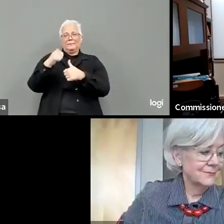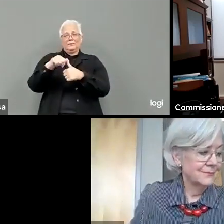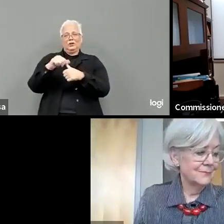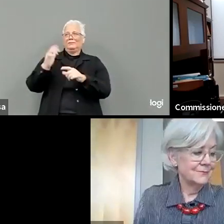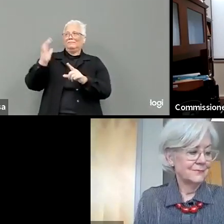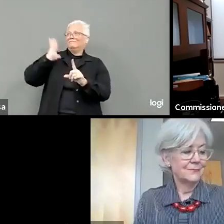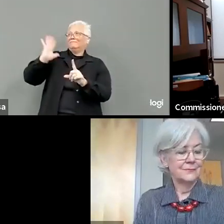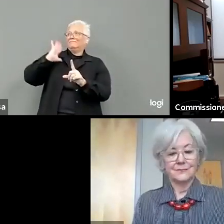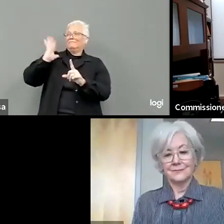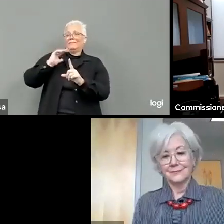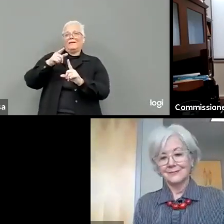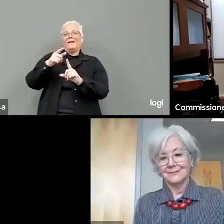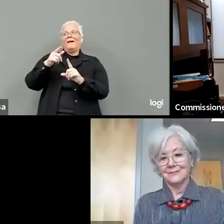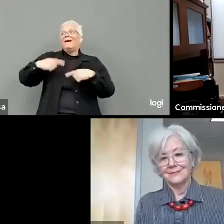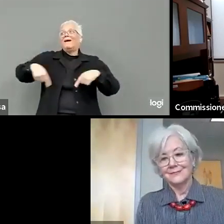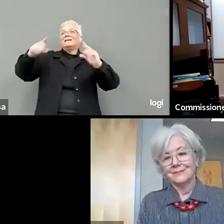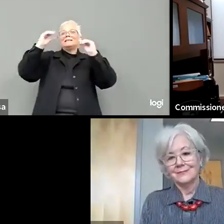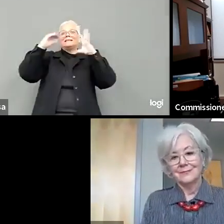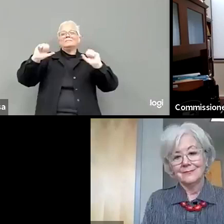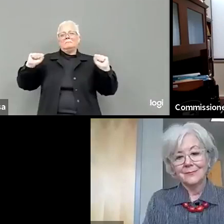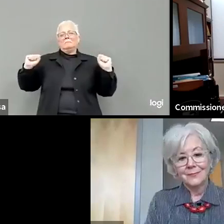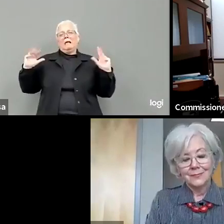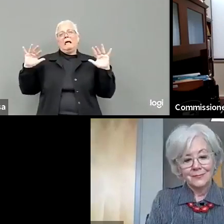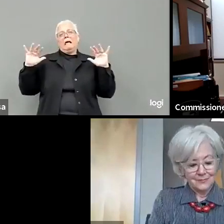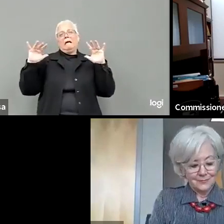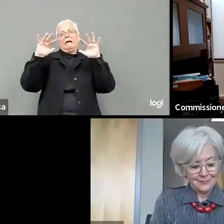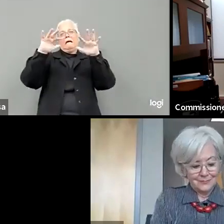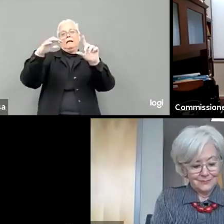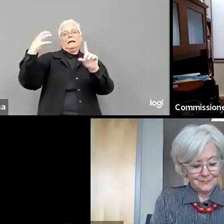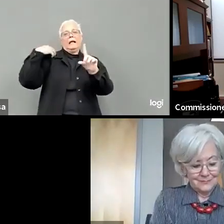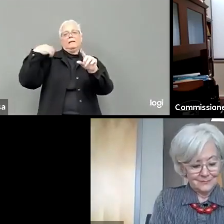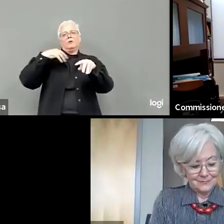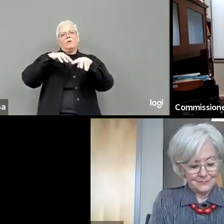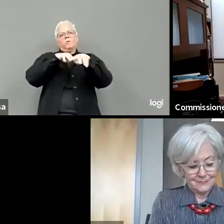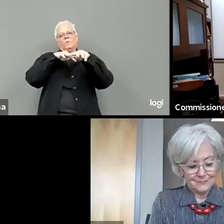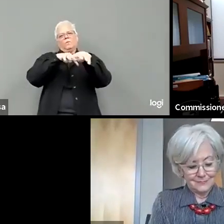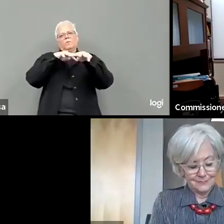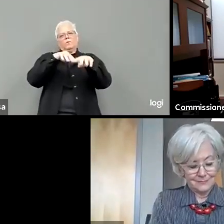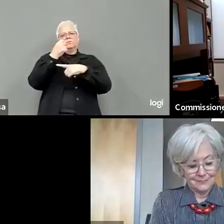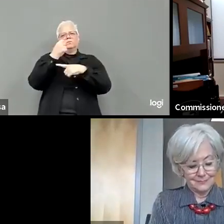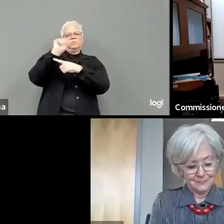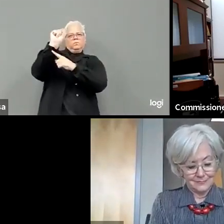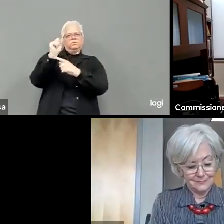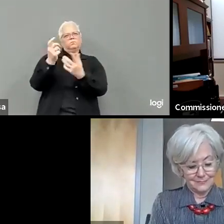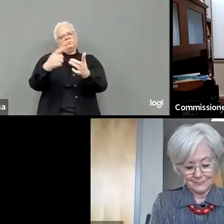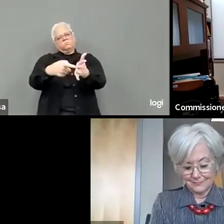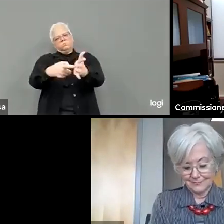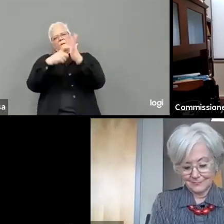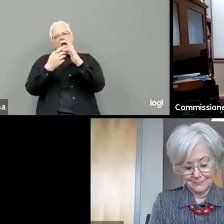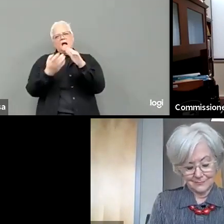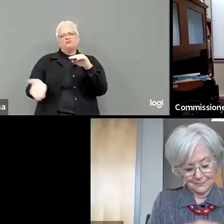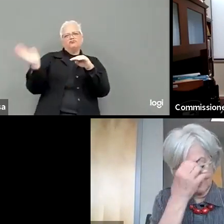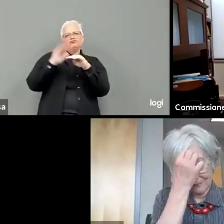TPS. And they see kids for union and jinx back in the classroom, and they want their kids to have that